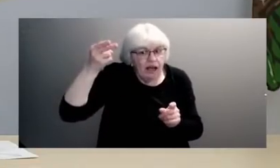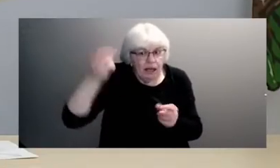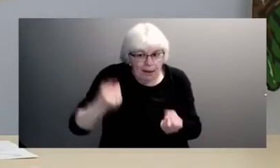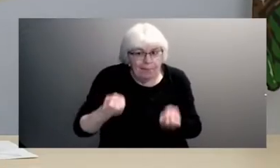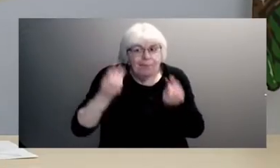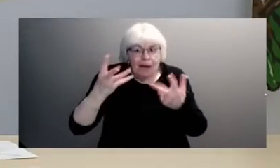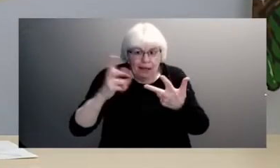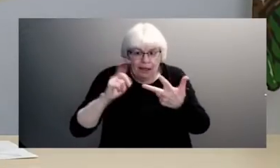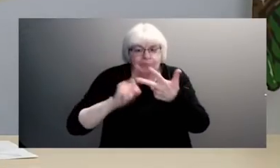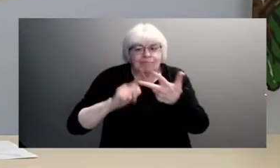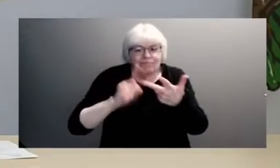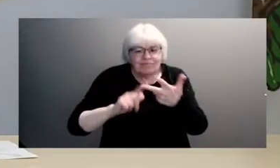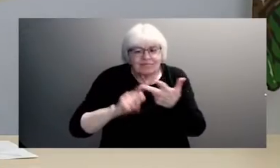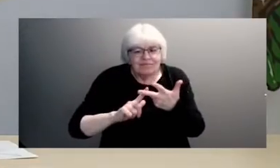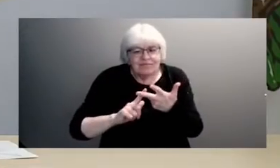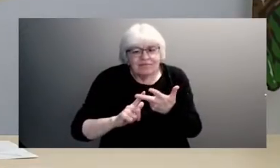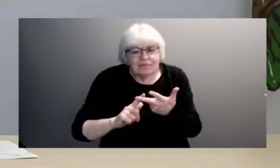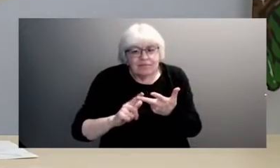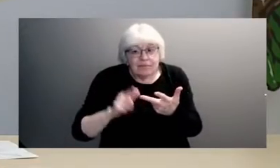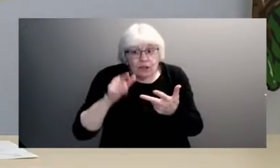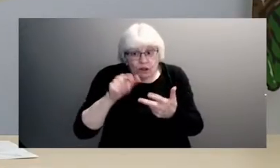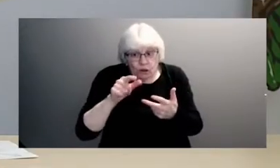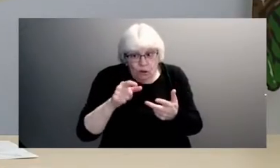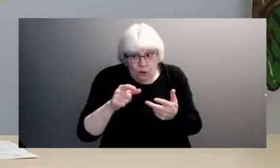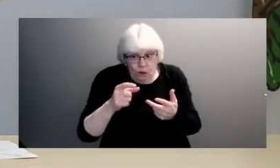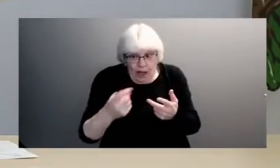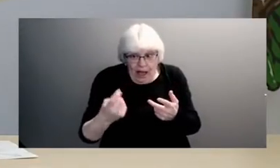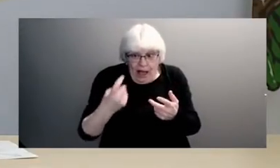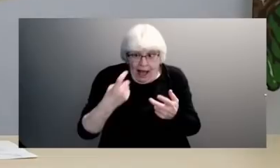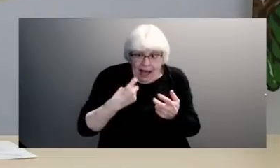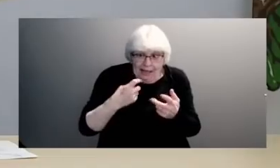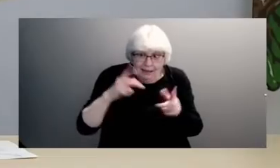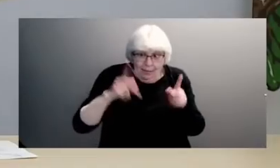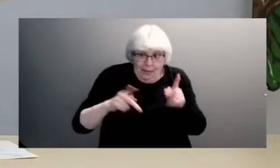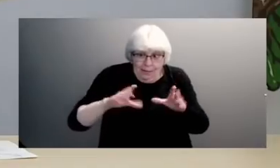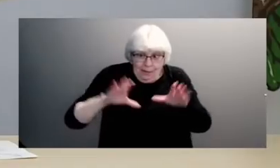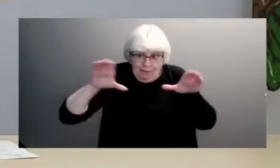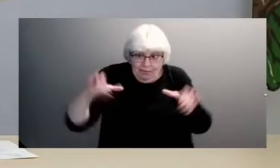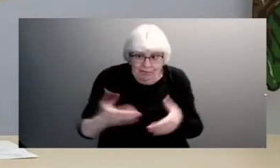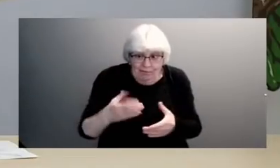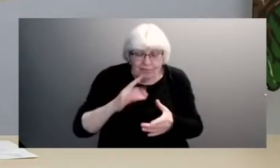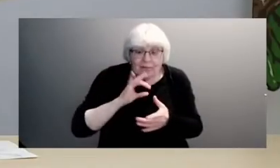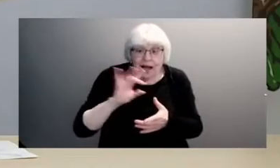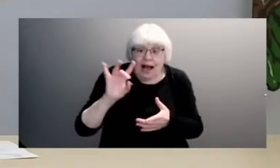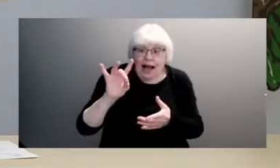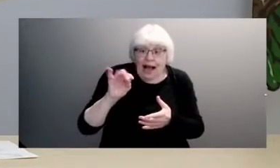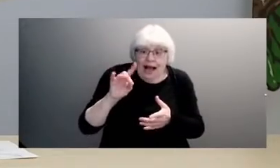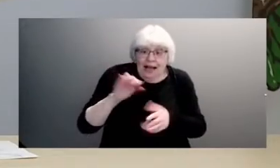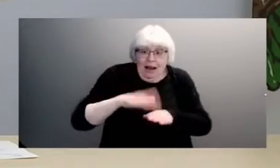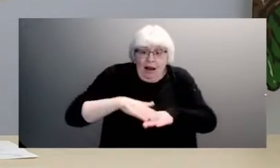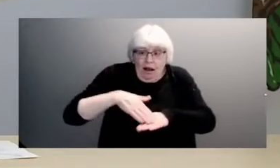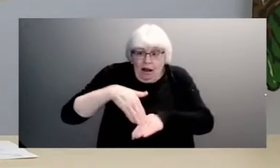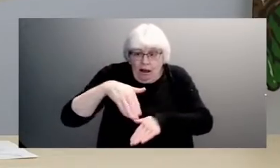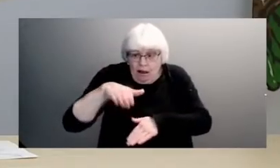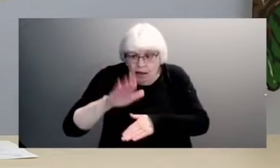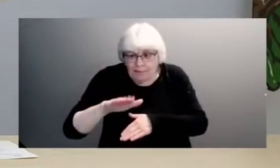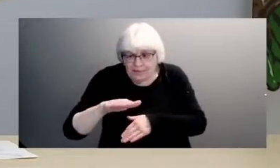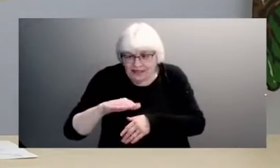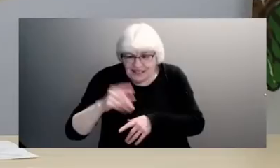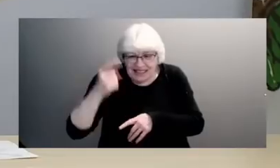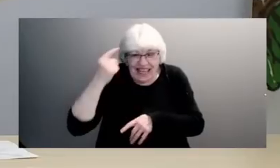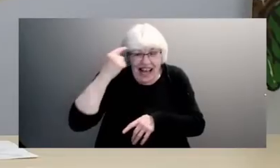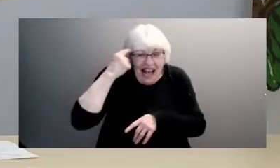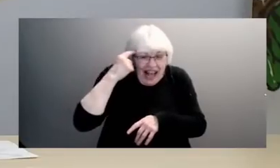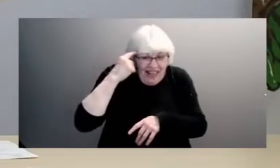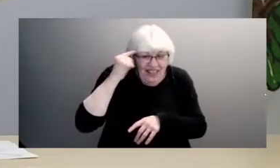time I looked at it, I think it was over 50% of those had received their booster.